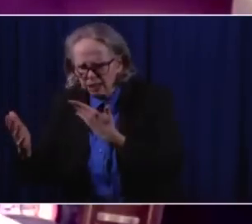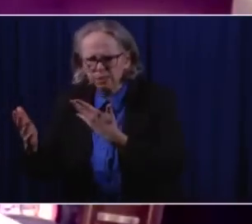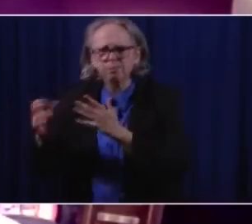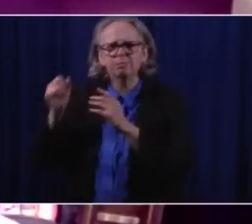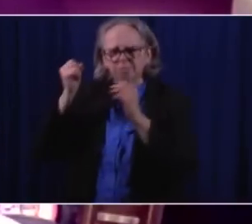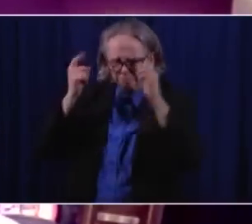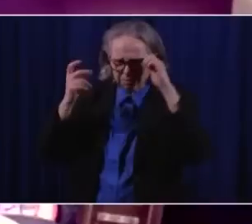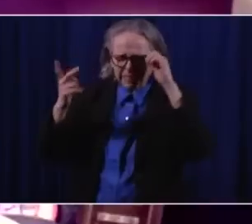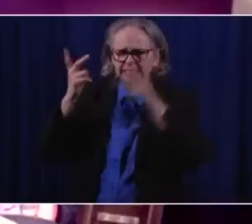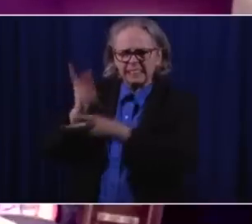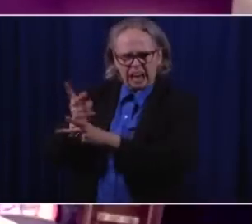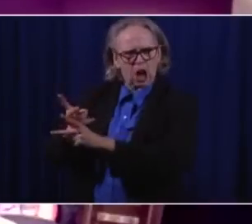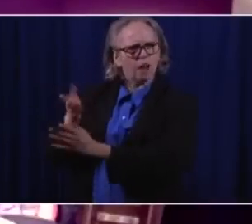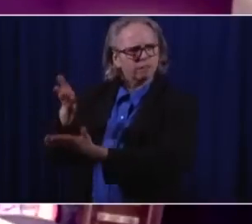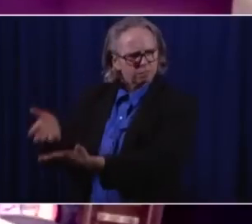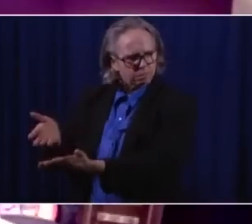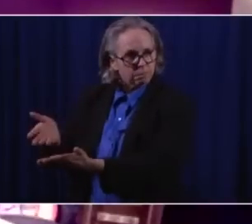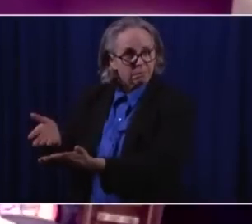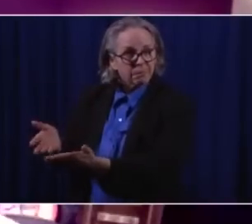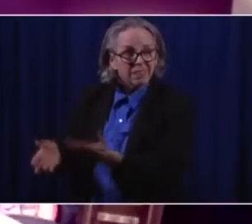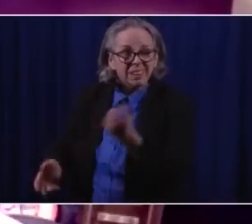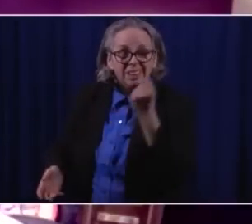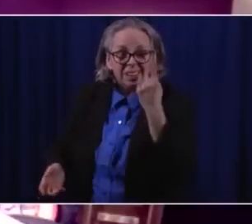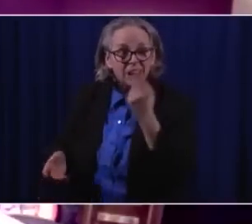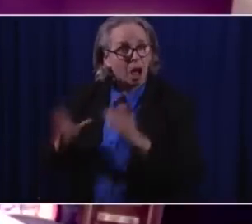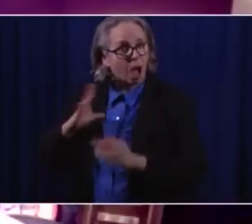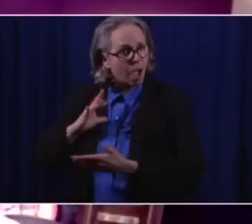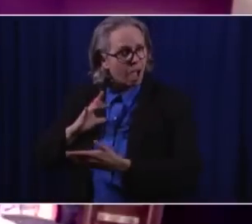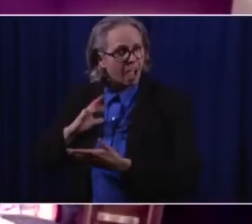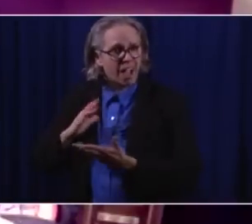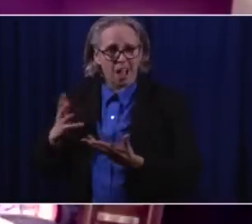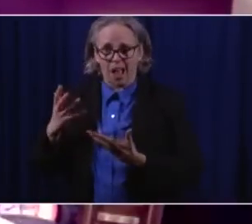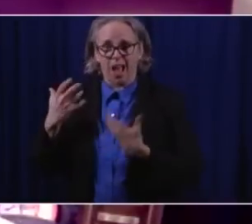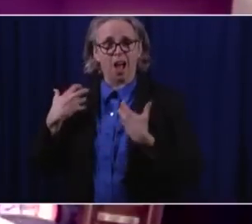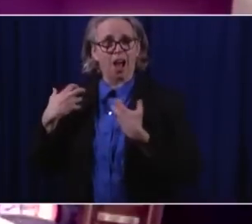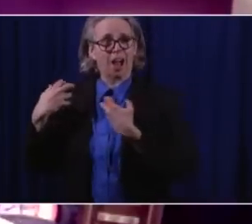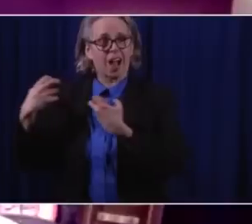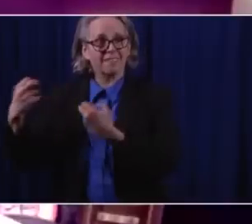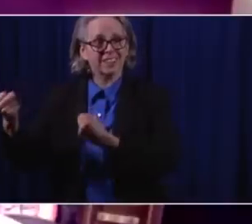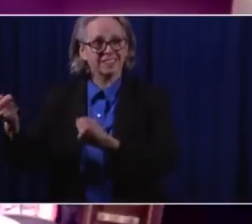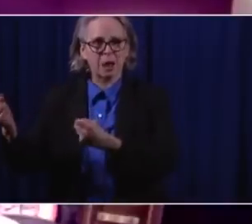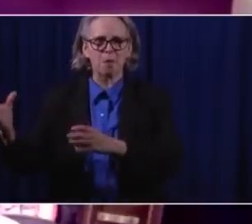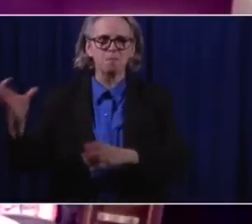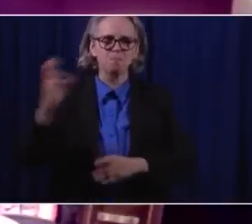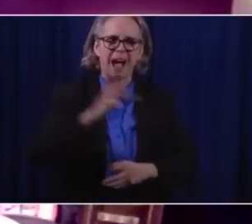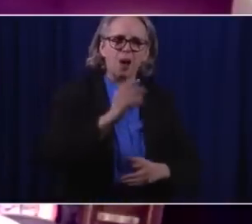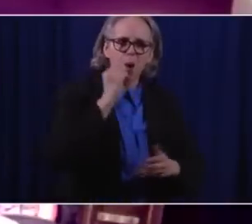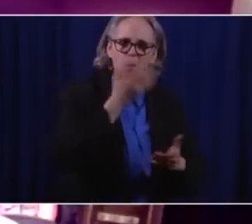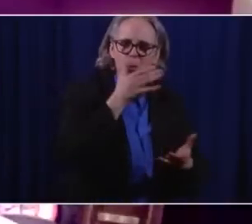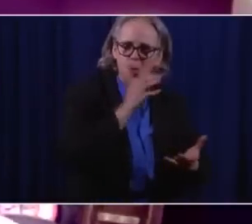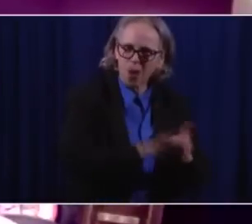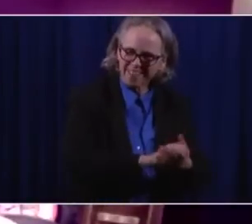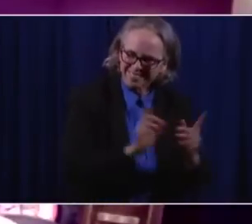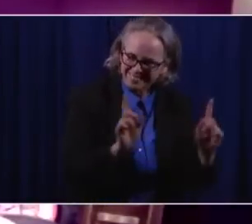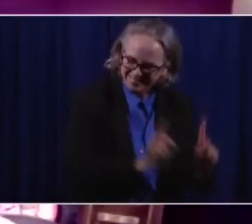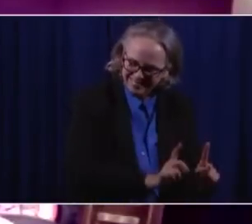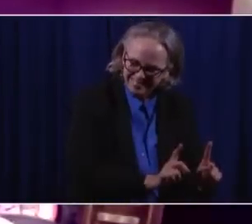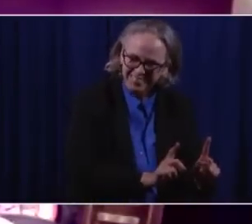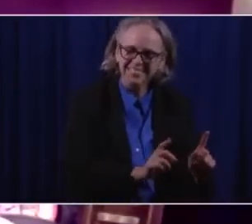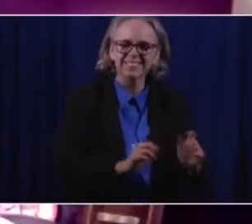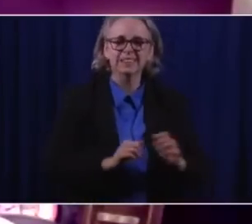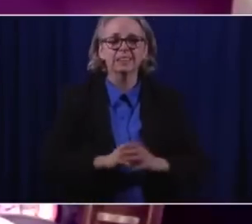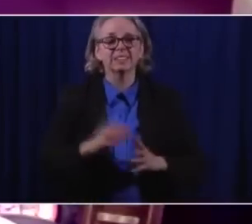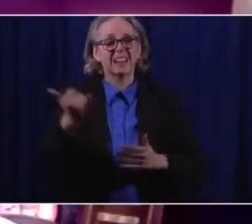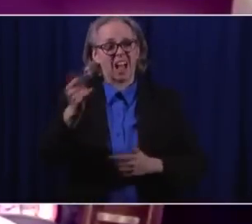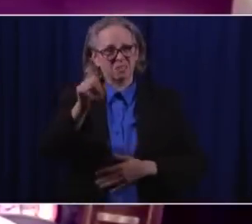me. That's a very positive story because he's been discharged now. He's back home with his wife, and that's great. Another story that she shared with me, however, not